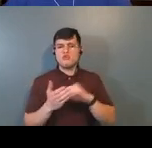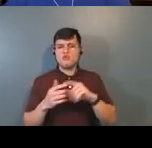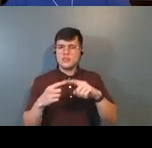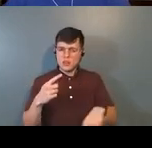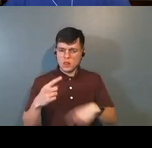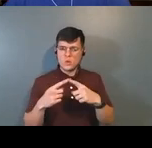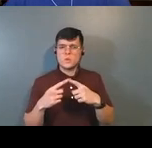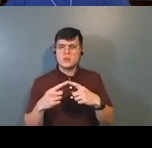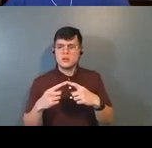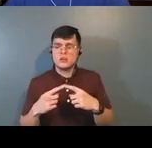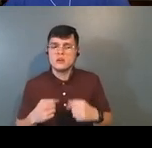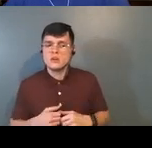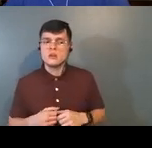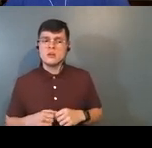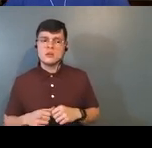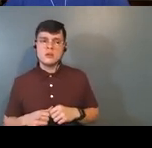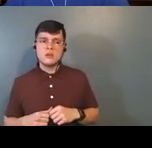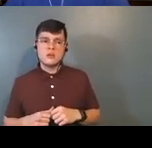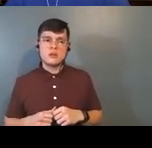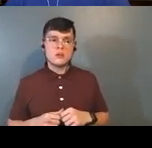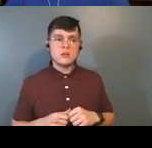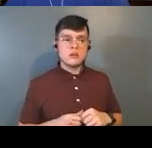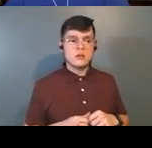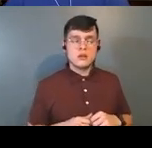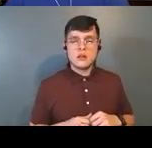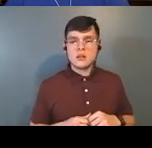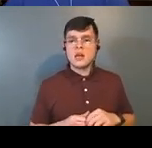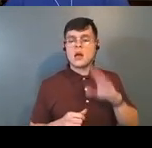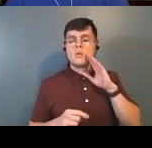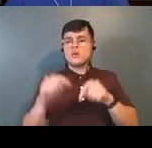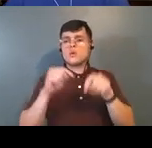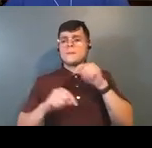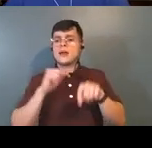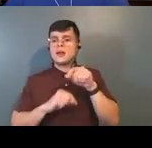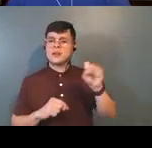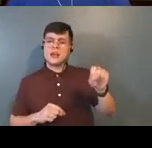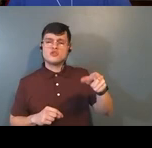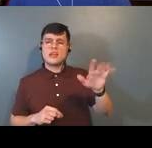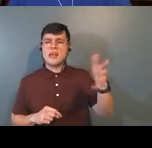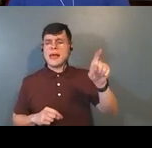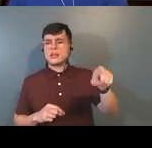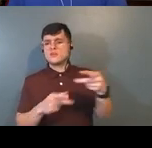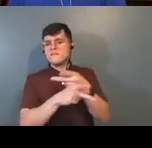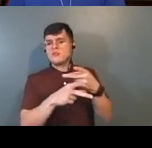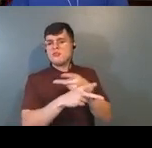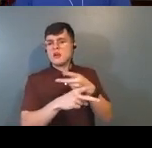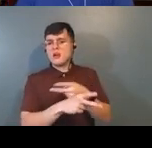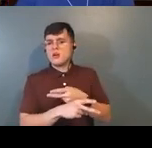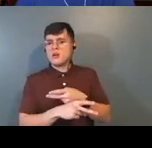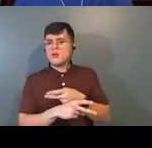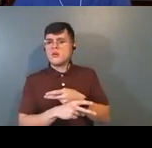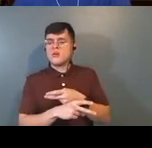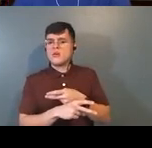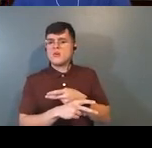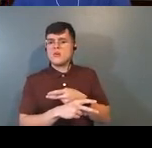link graphic logo. Let me go so, back. Yeah, so she has to kind of figure out. The instructions were built